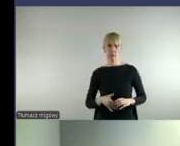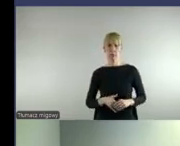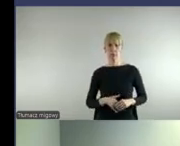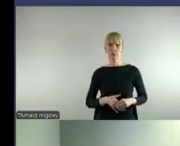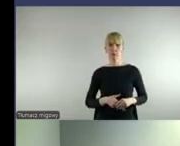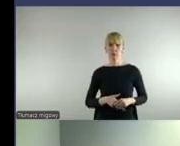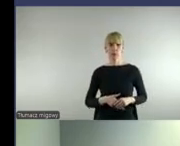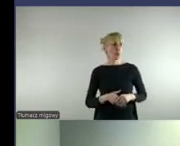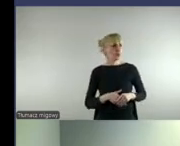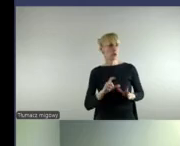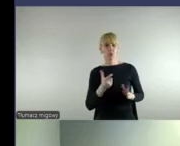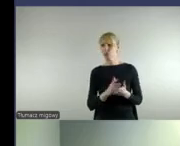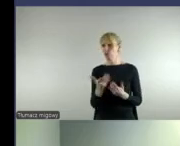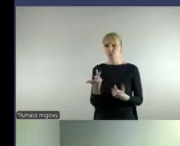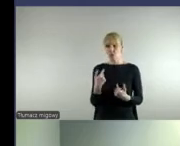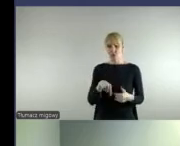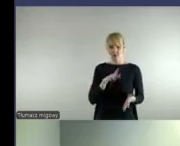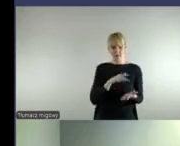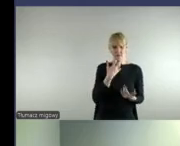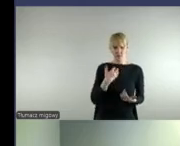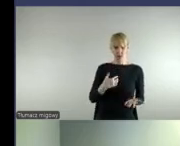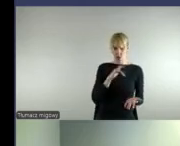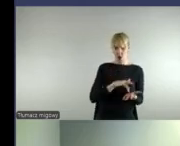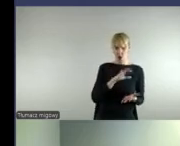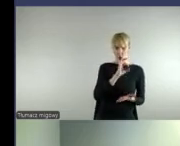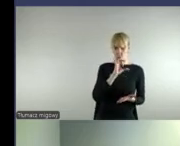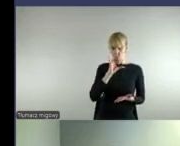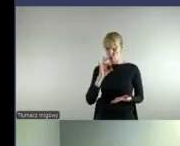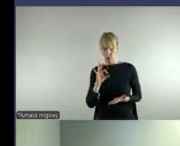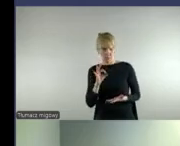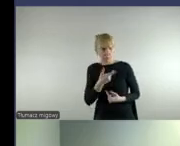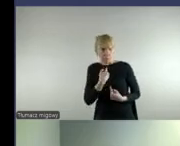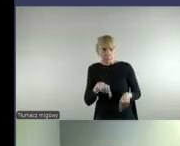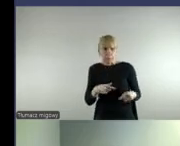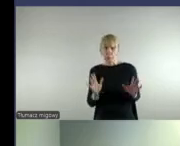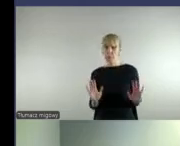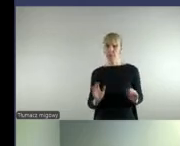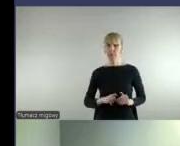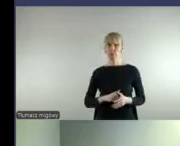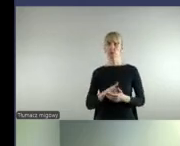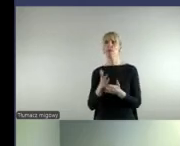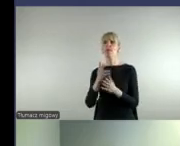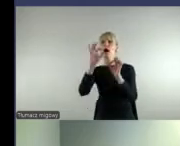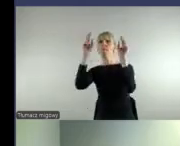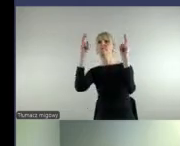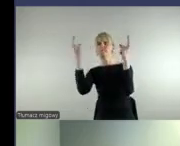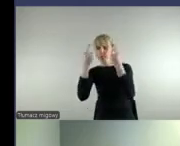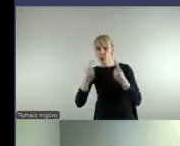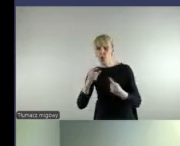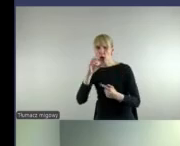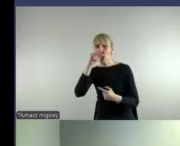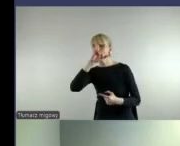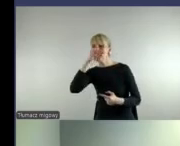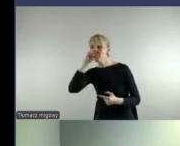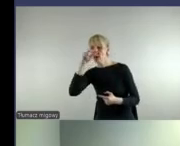Oslo. And Ylva, this storm, turned out to be one of the worst storms in the region for a long time, with massive